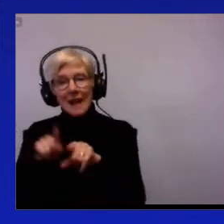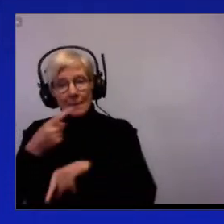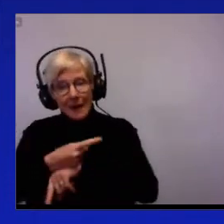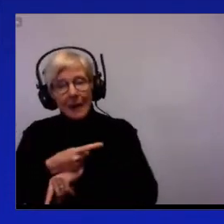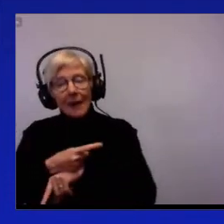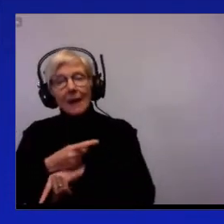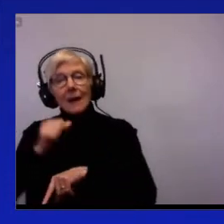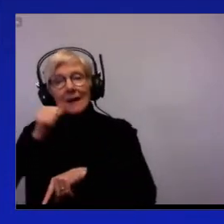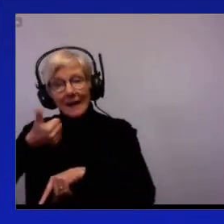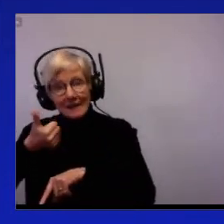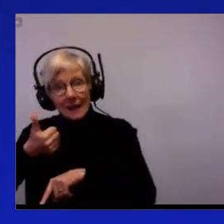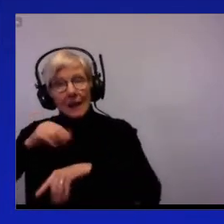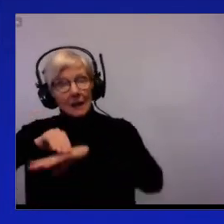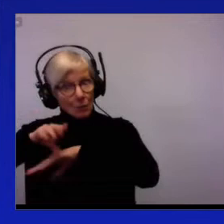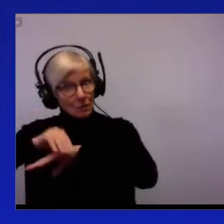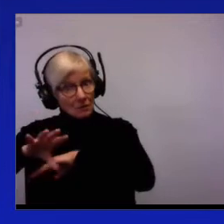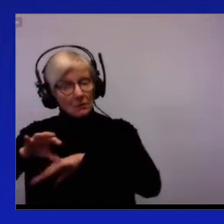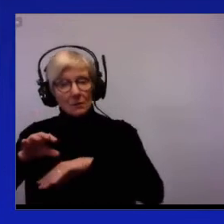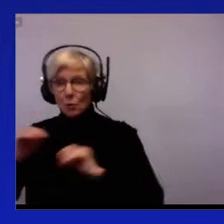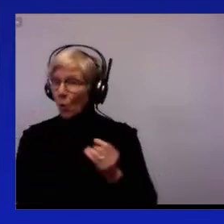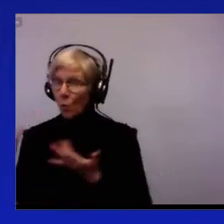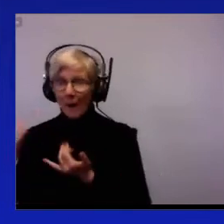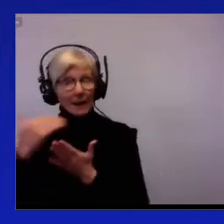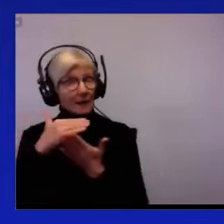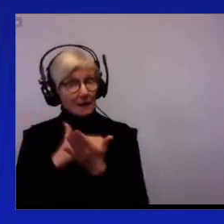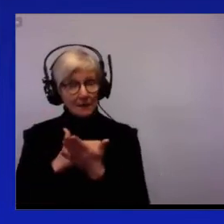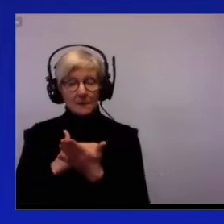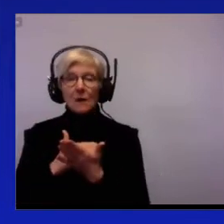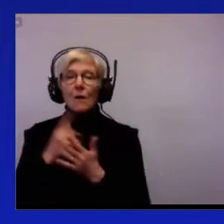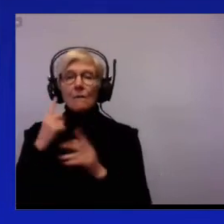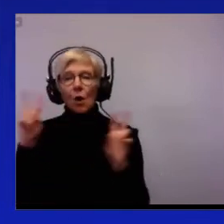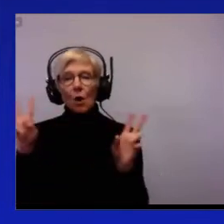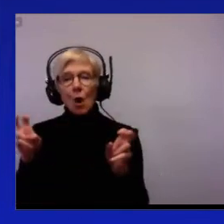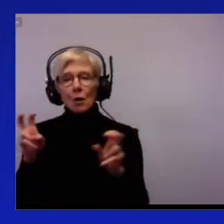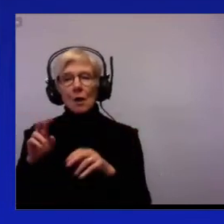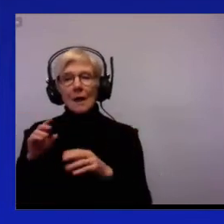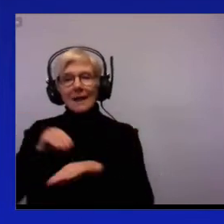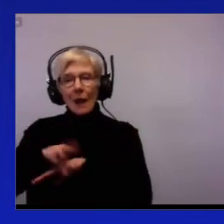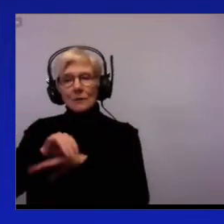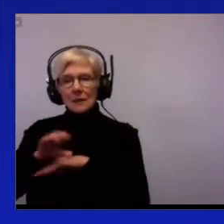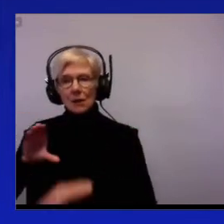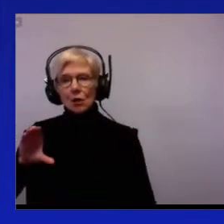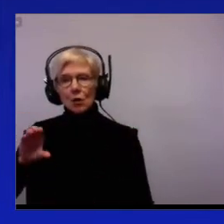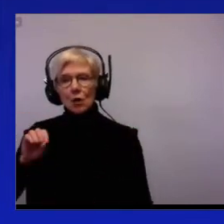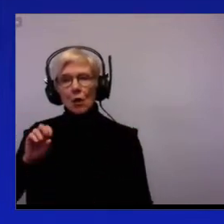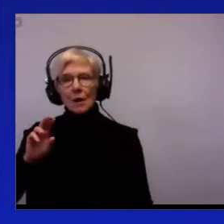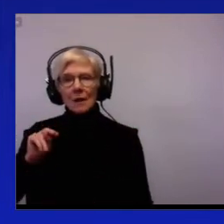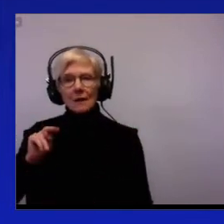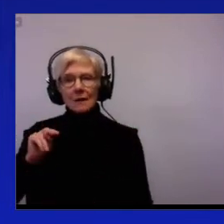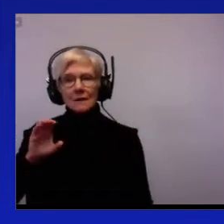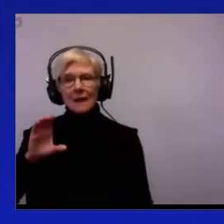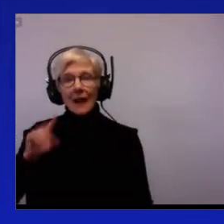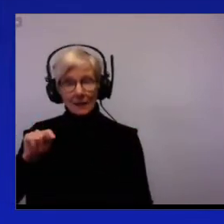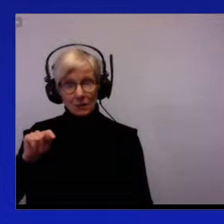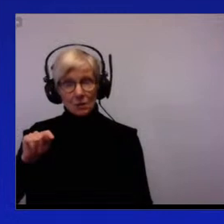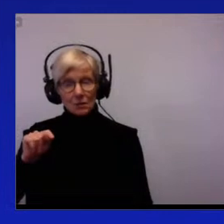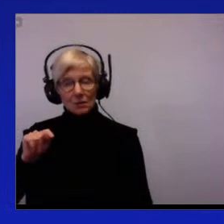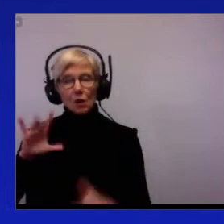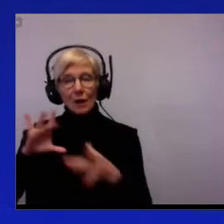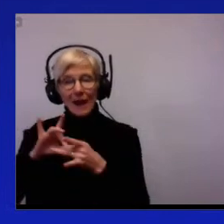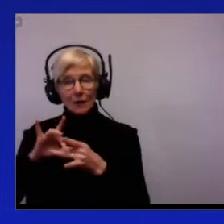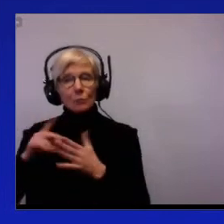wait list for people who need support through the Counseling Connect program. And so I do encourage you to keep letting people